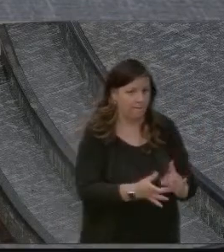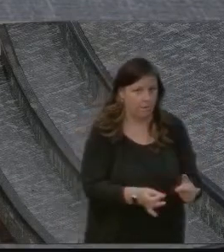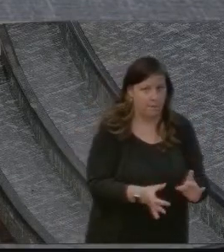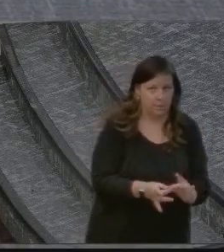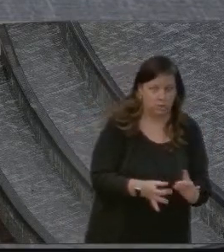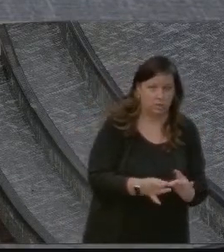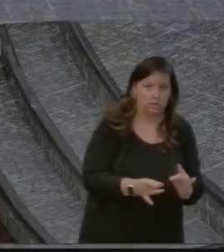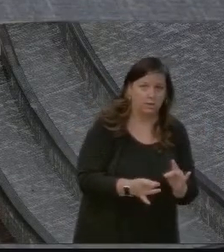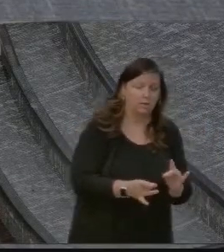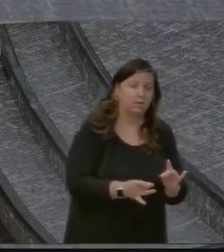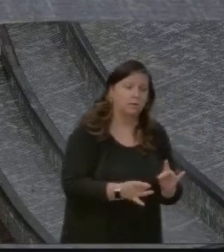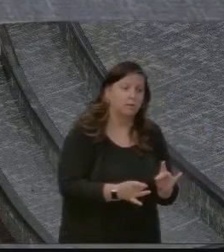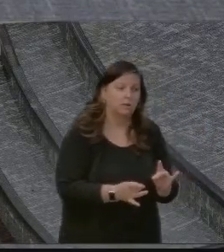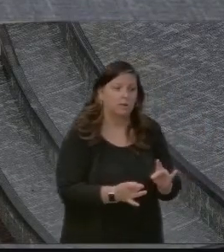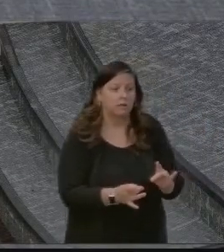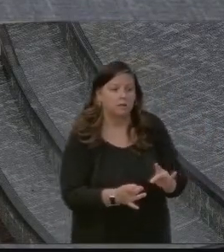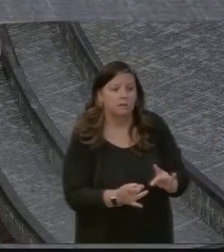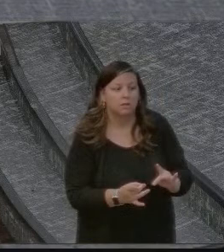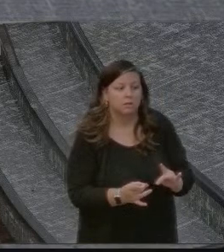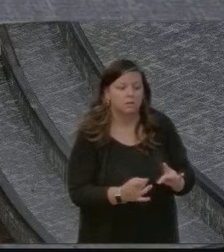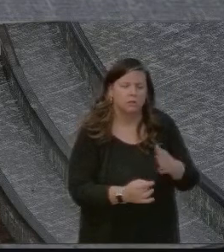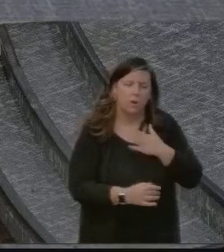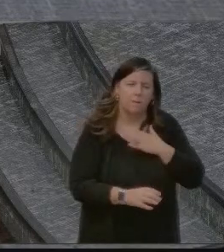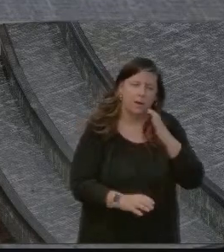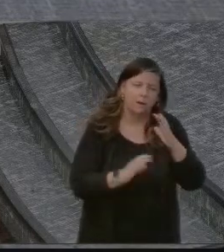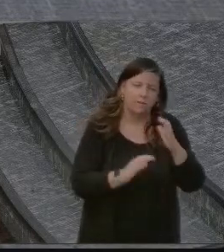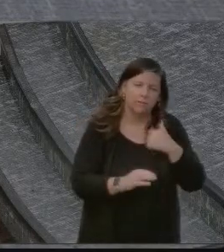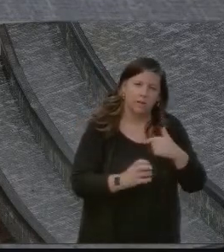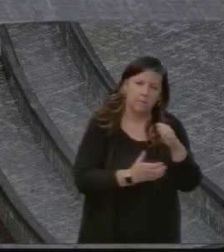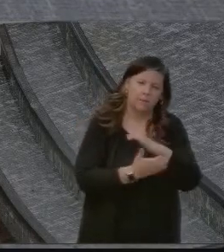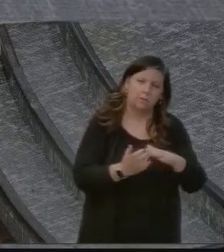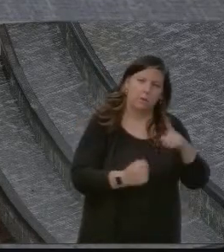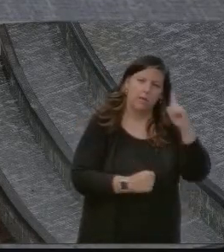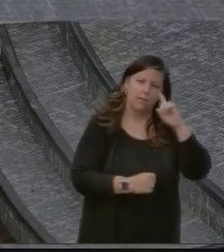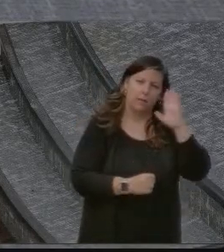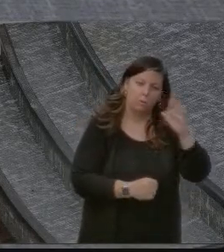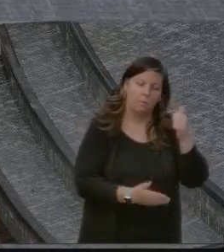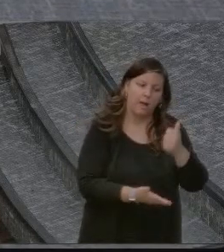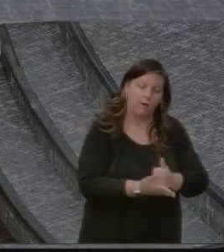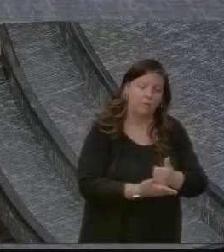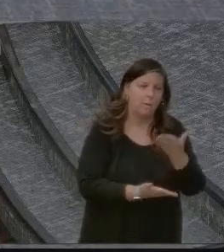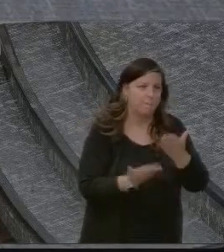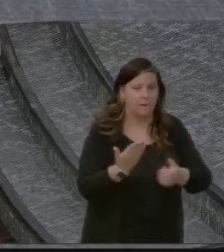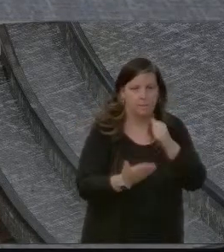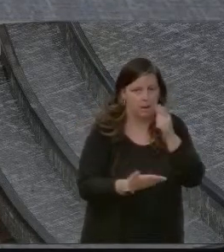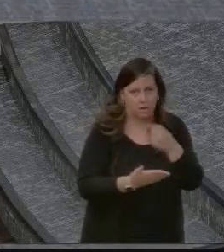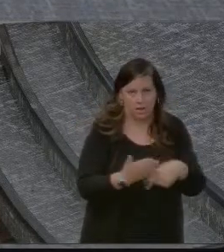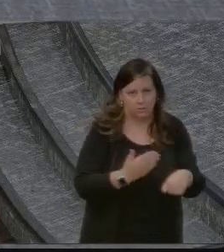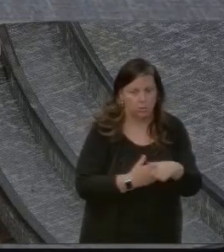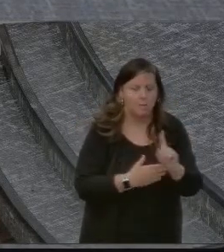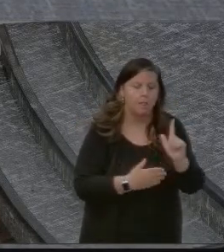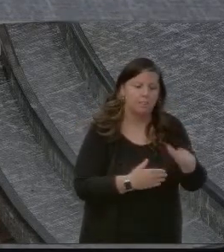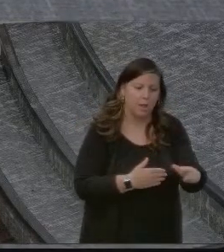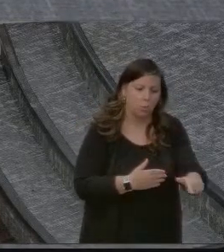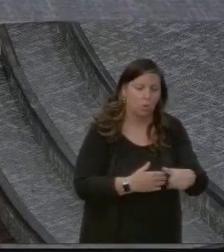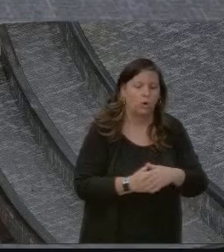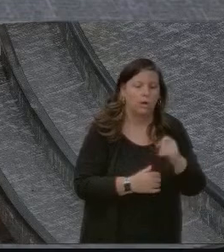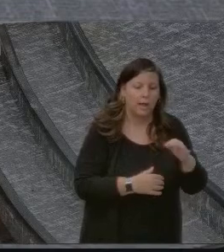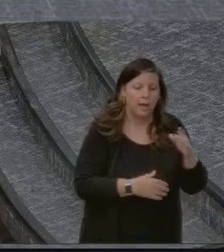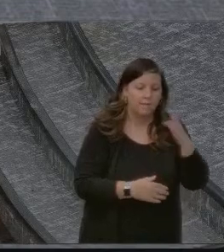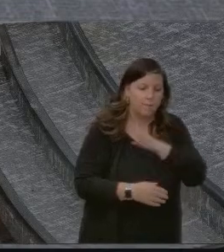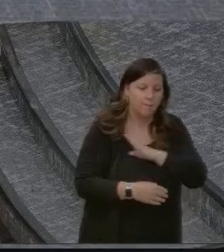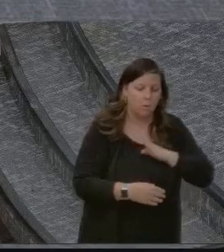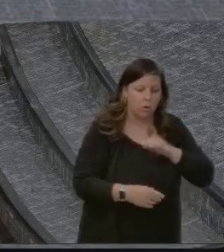up. I think it will also be helpful, not next week, but like at some point, if the board agreed, maybe for